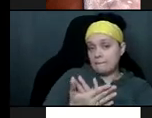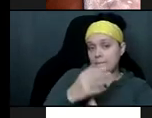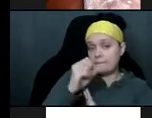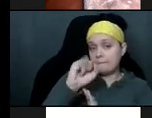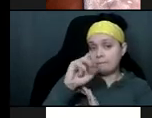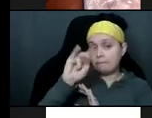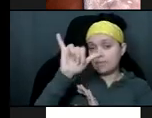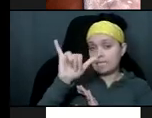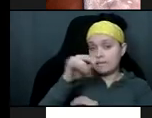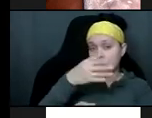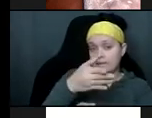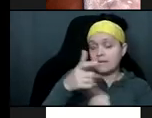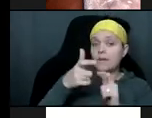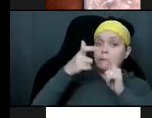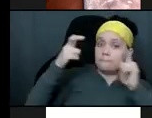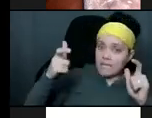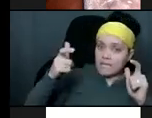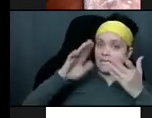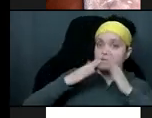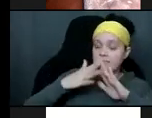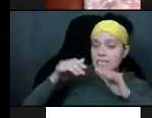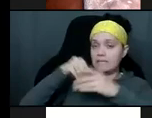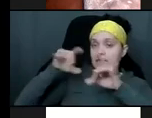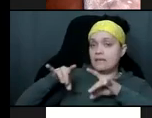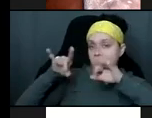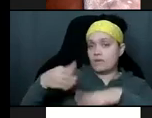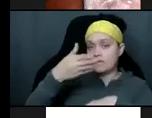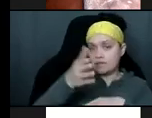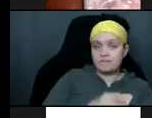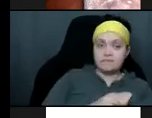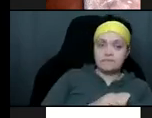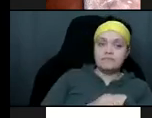the biggest city of Australia.